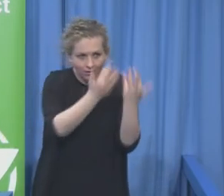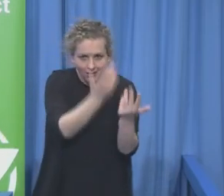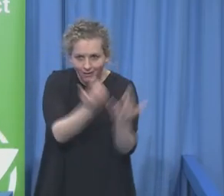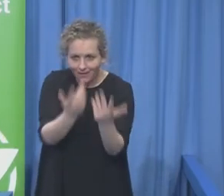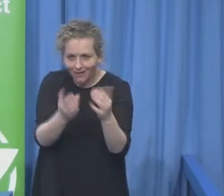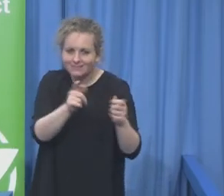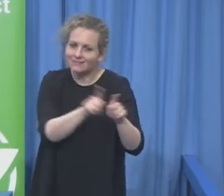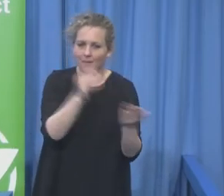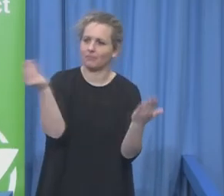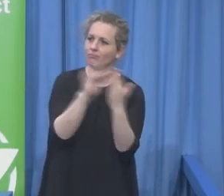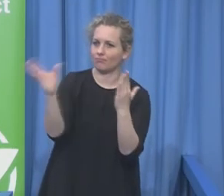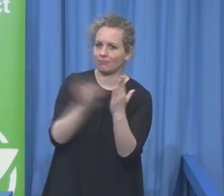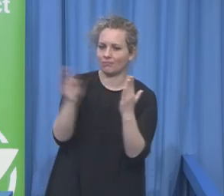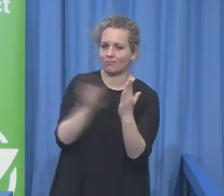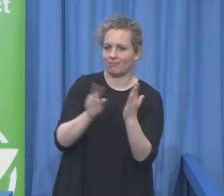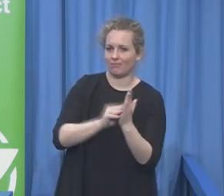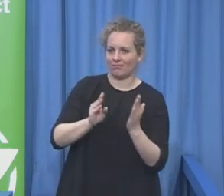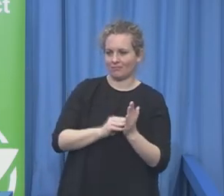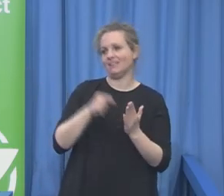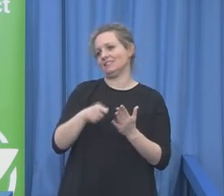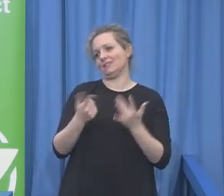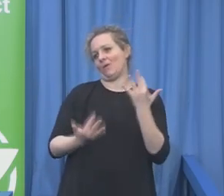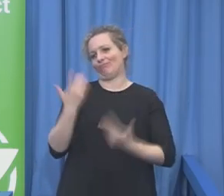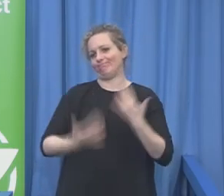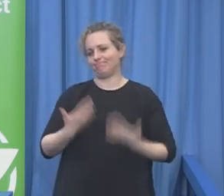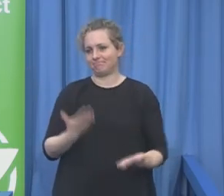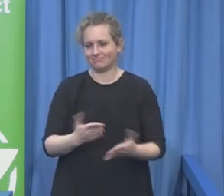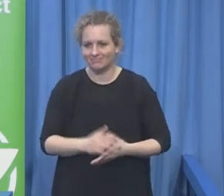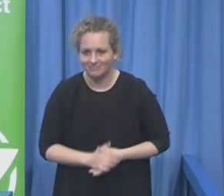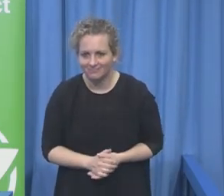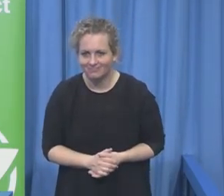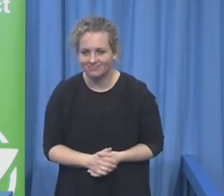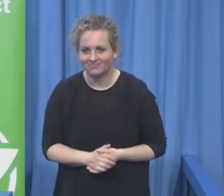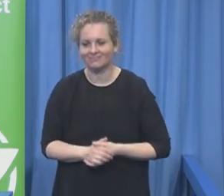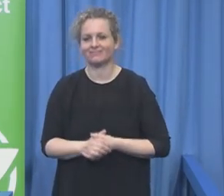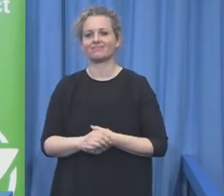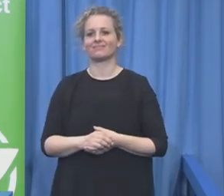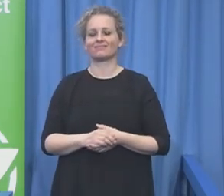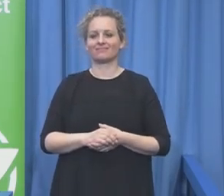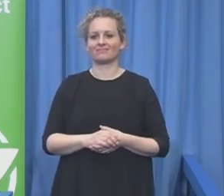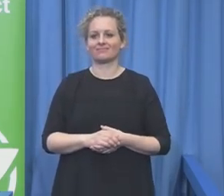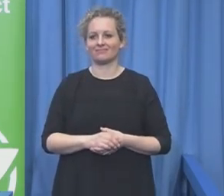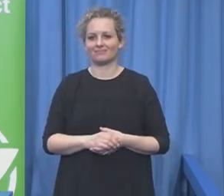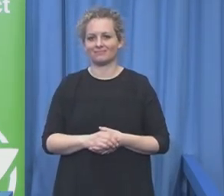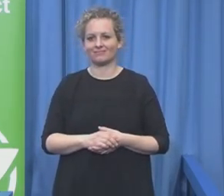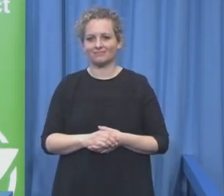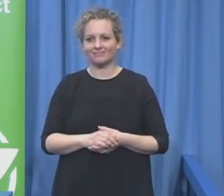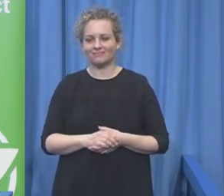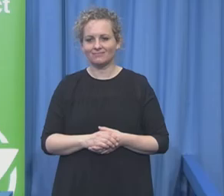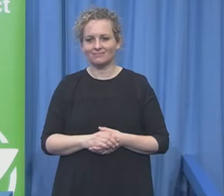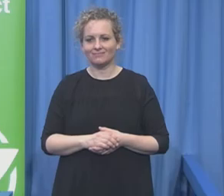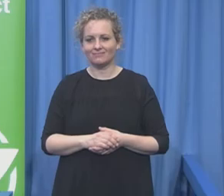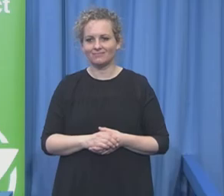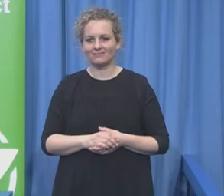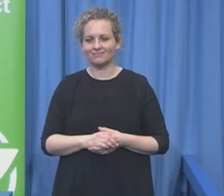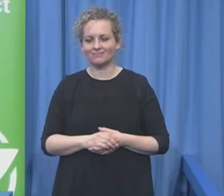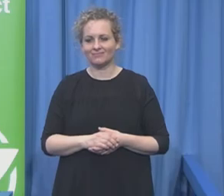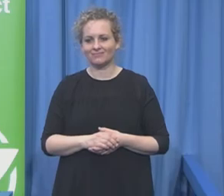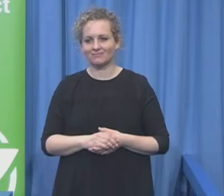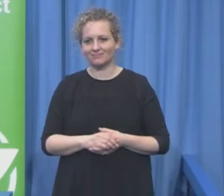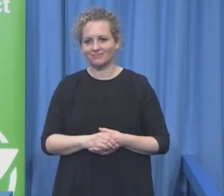we are very clear. For us, success is reaching the unreached. And that's how, if you see, we concentrate mostly on the rural areas, on the